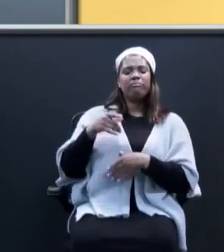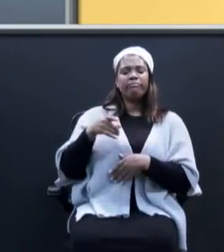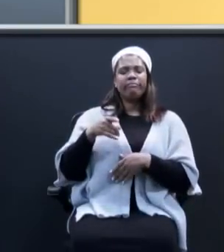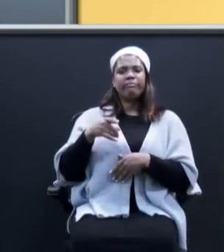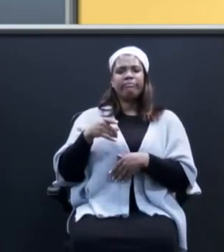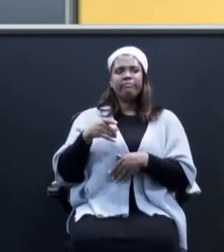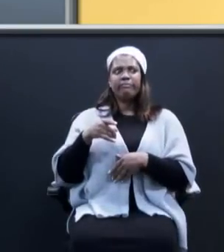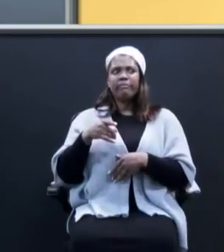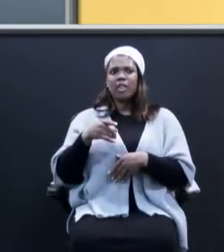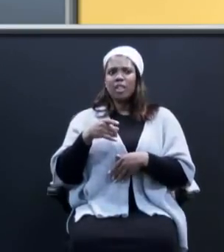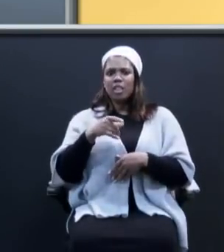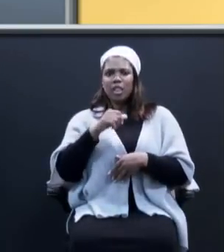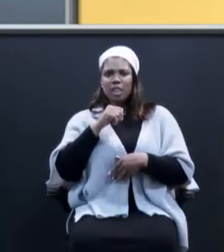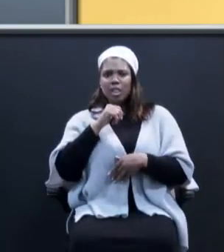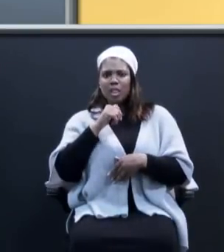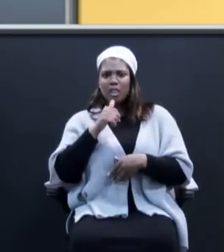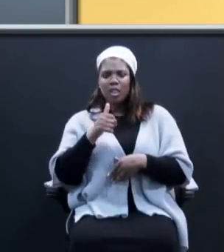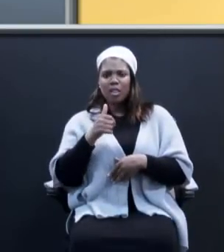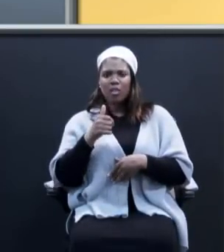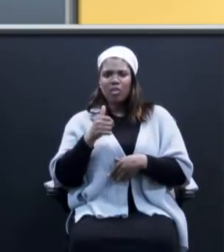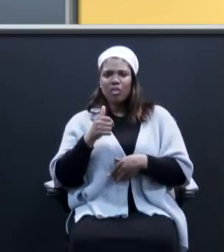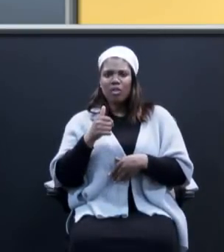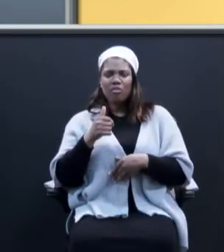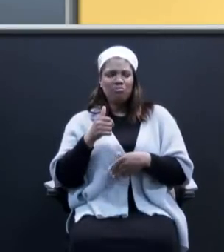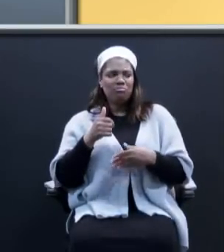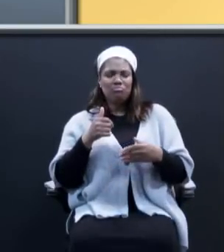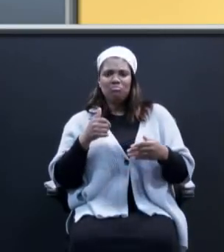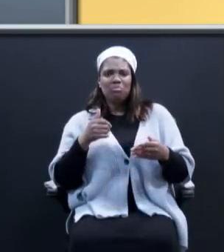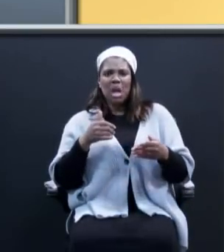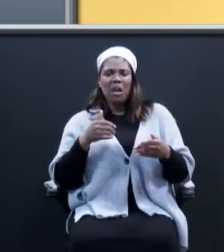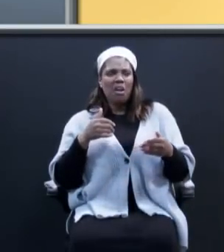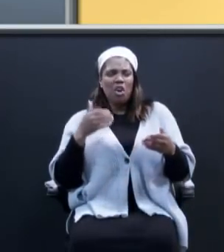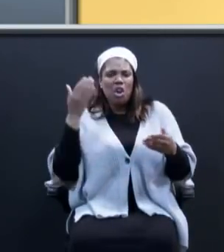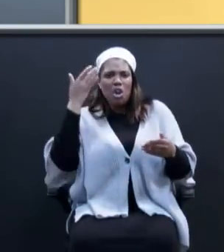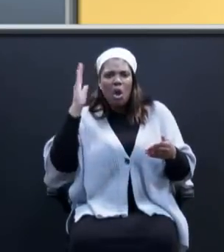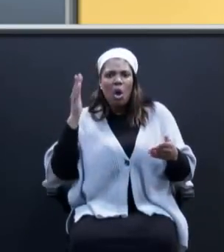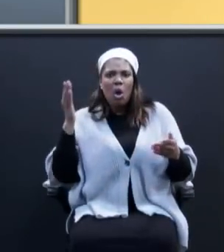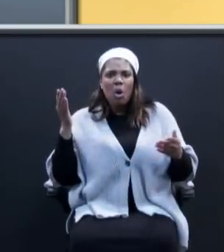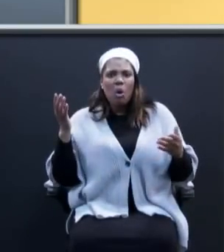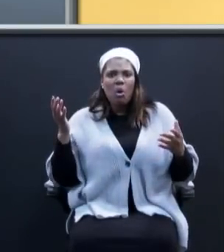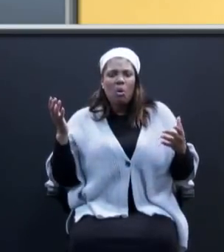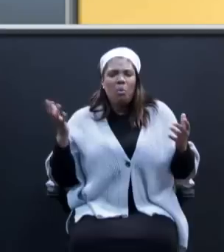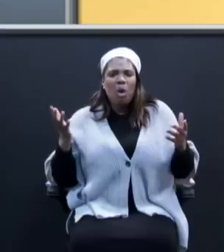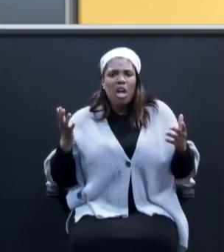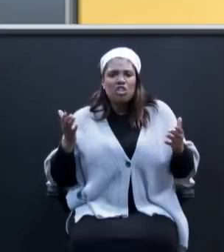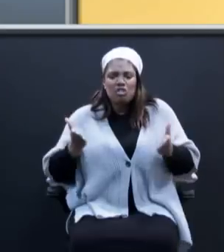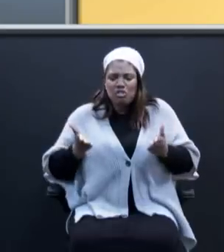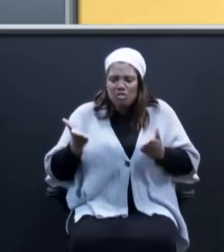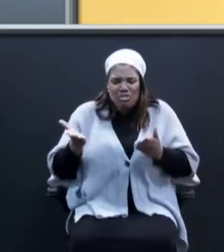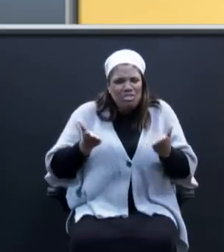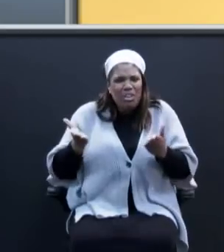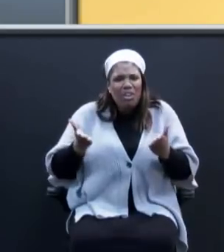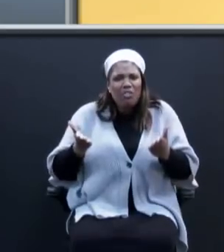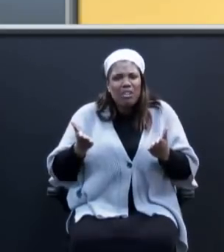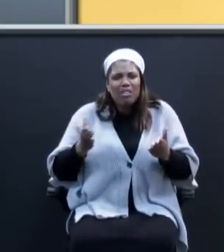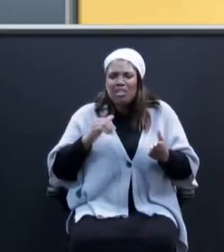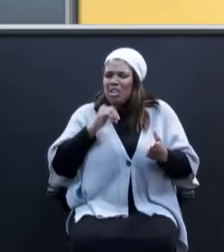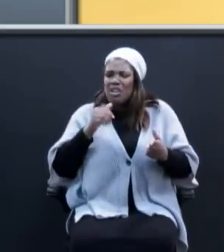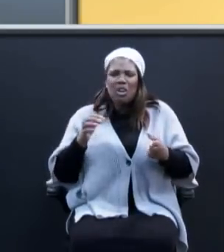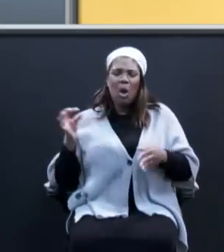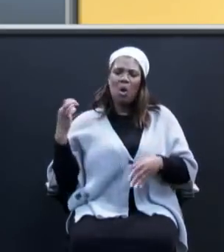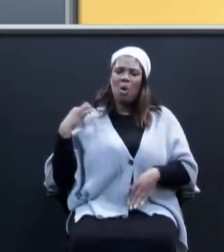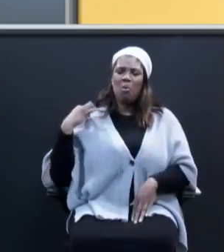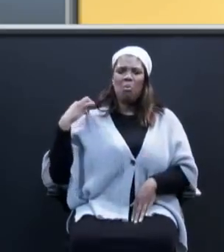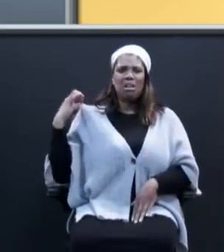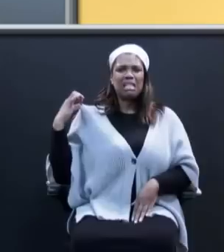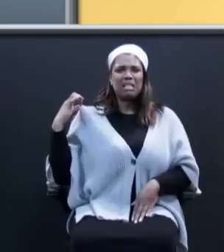You should not serve or participate in anything that you don't understand, sister and brother. And this is